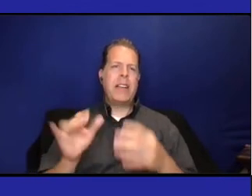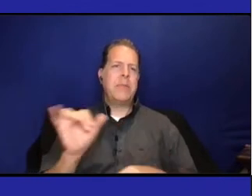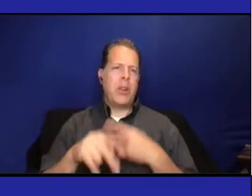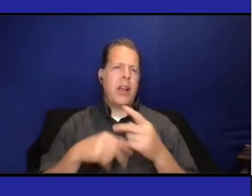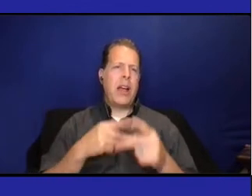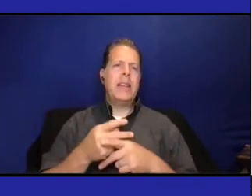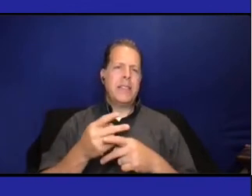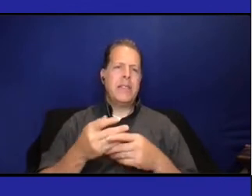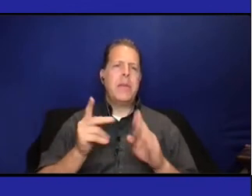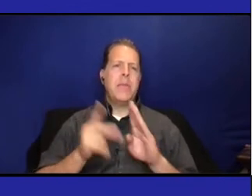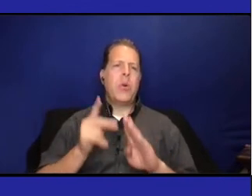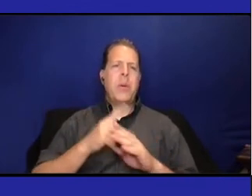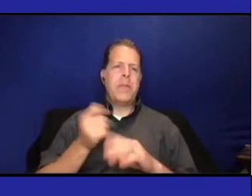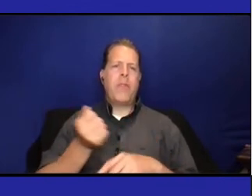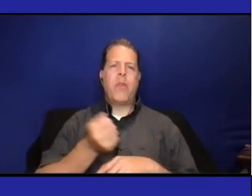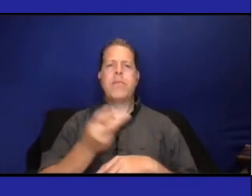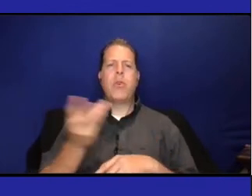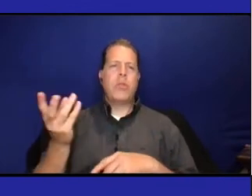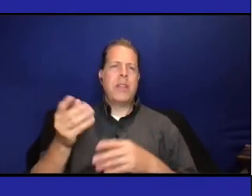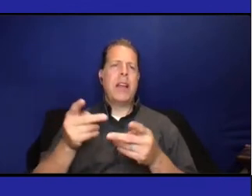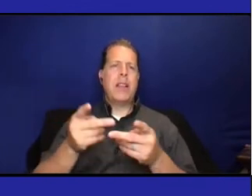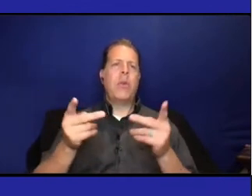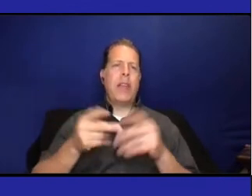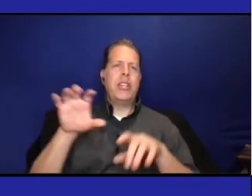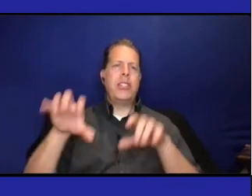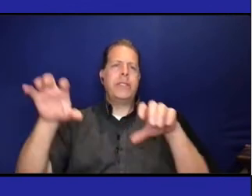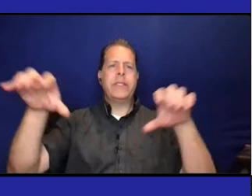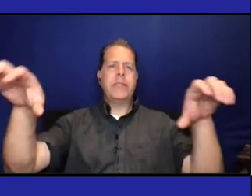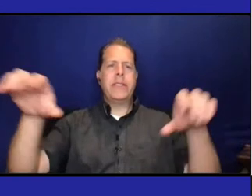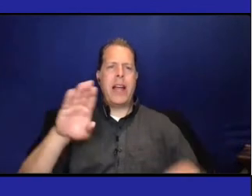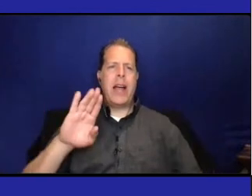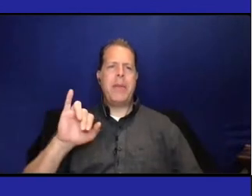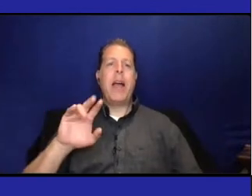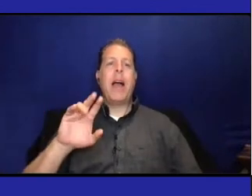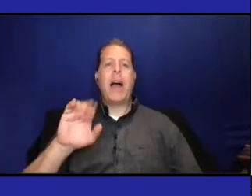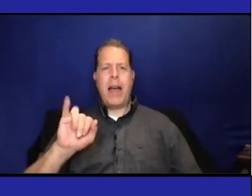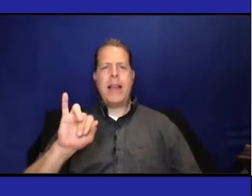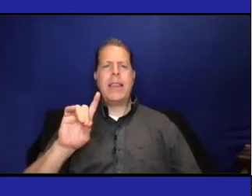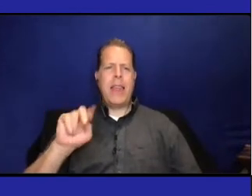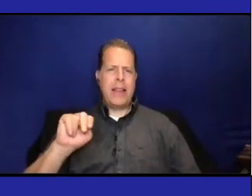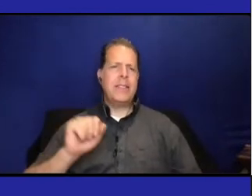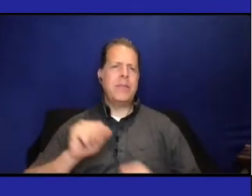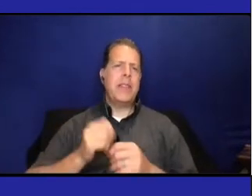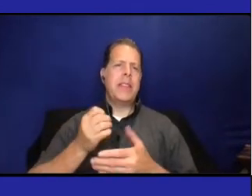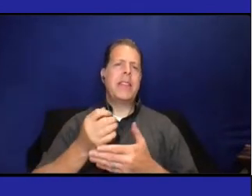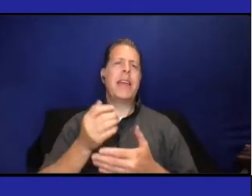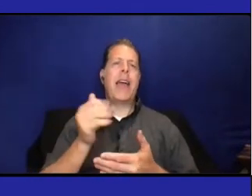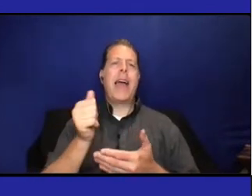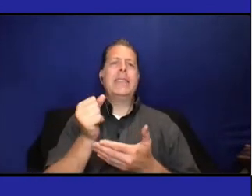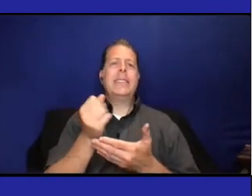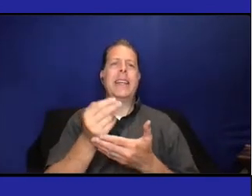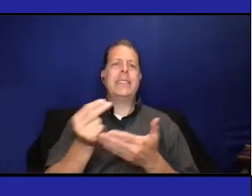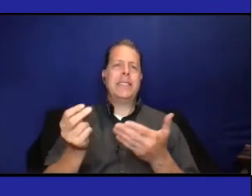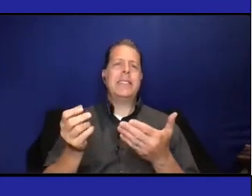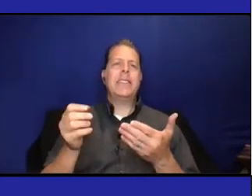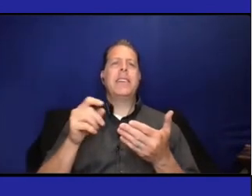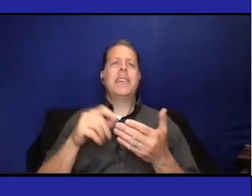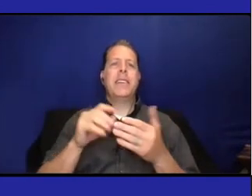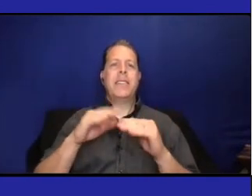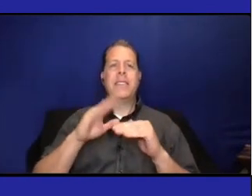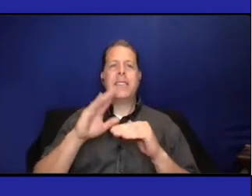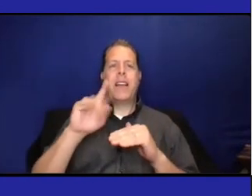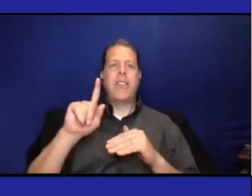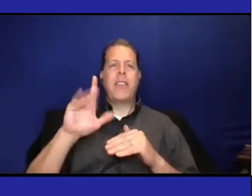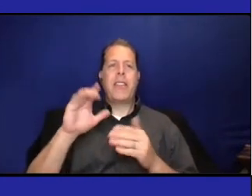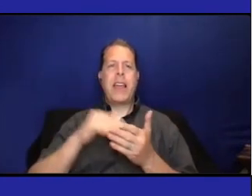for multi-location IDNs with assets of at least 100,000, gross